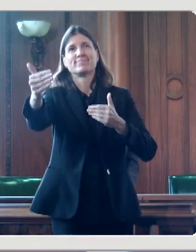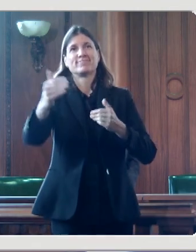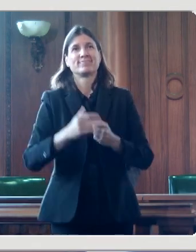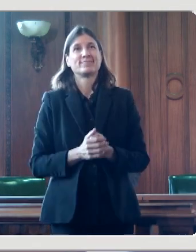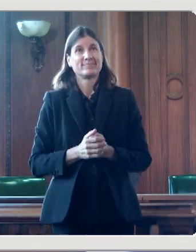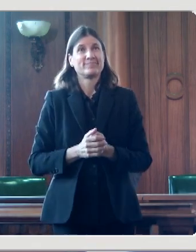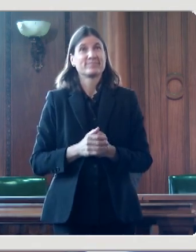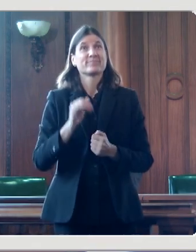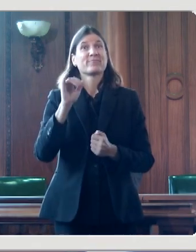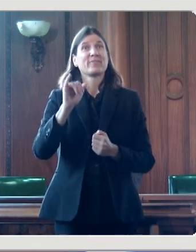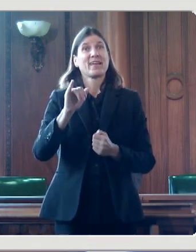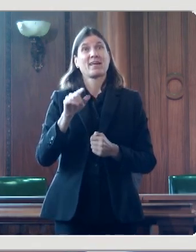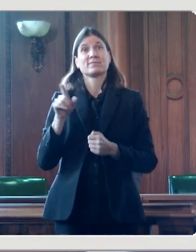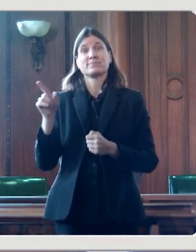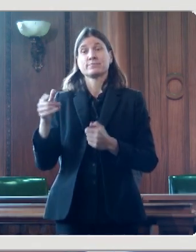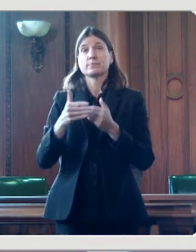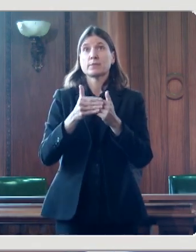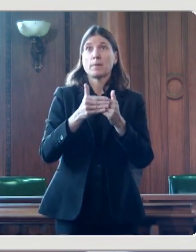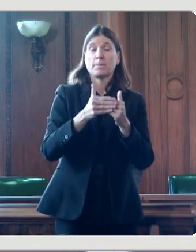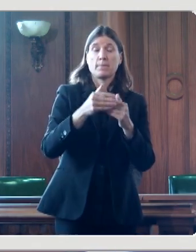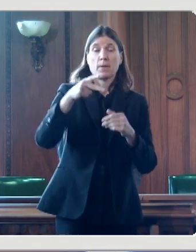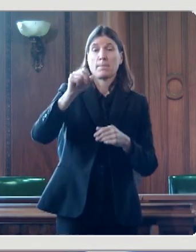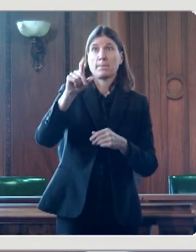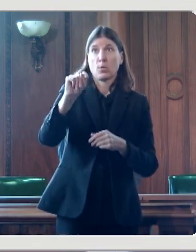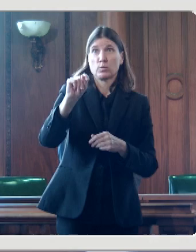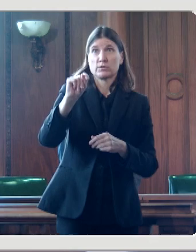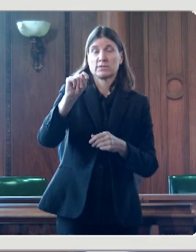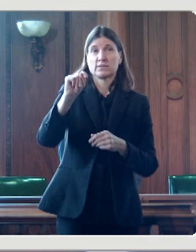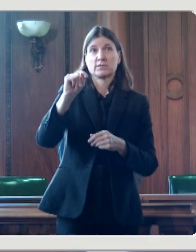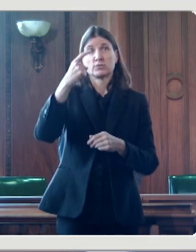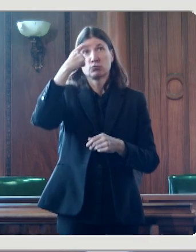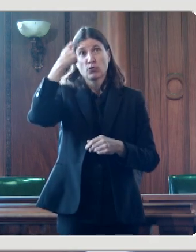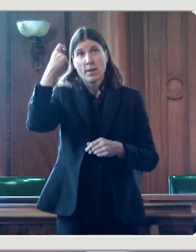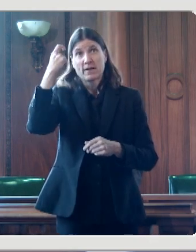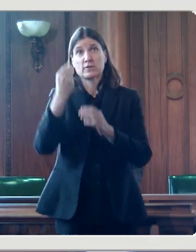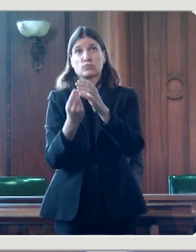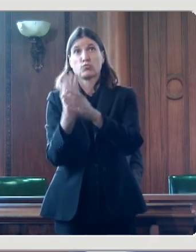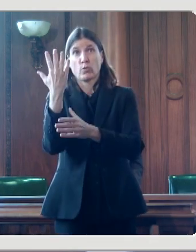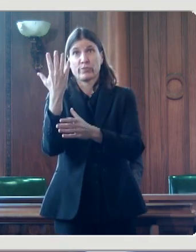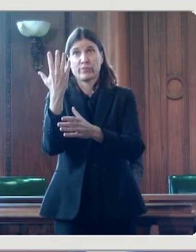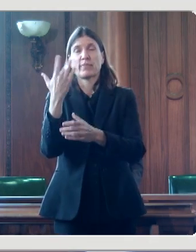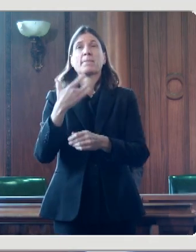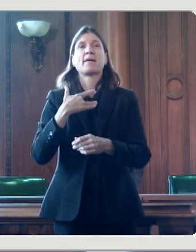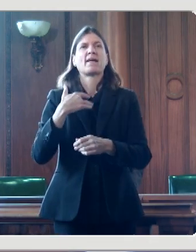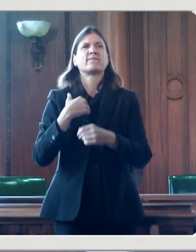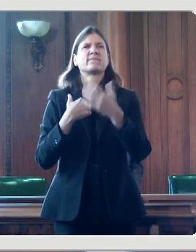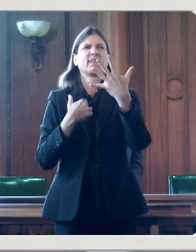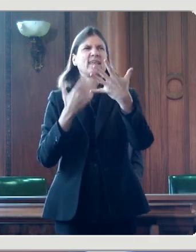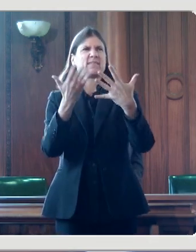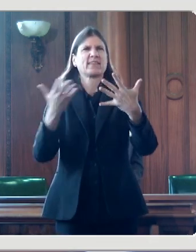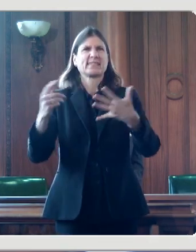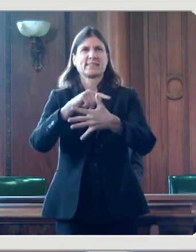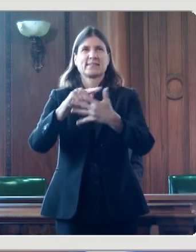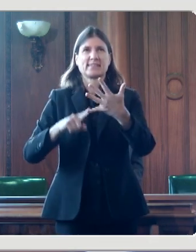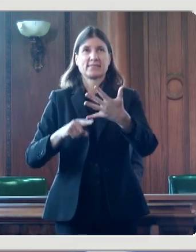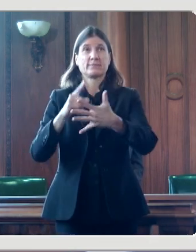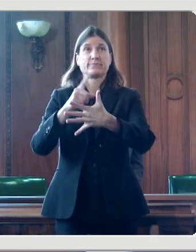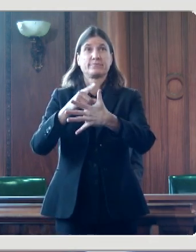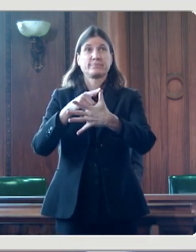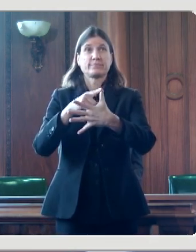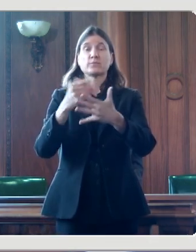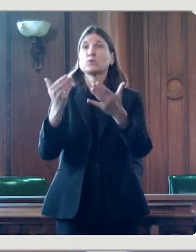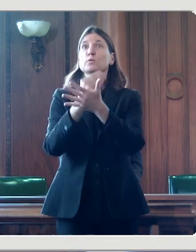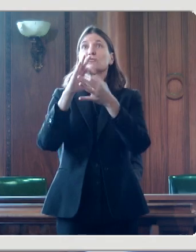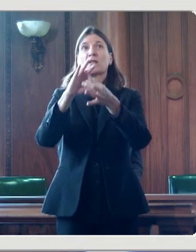of more and deeper relationships, remaining open to possibilities, developing a greater